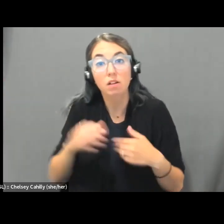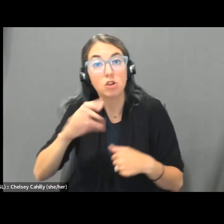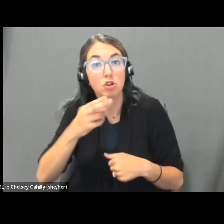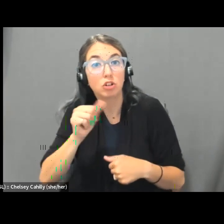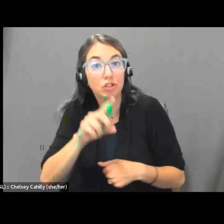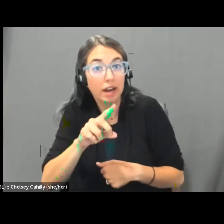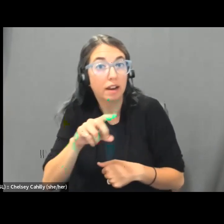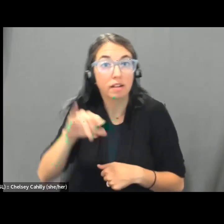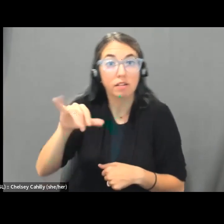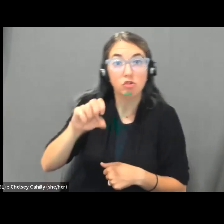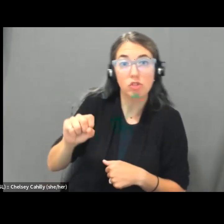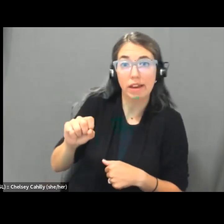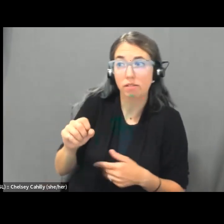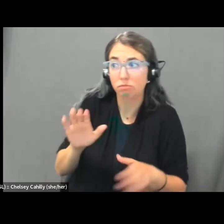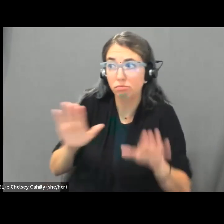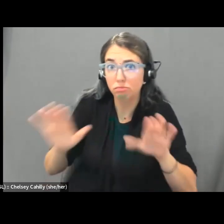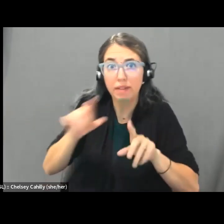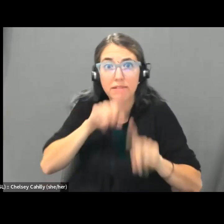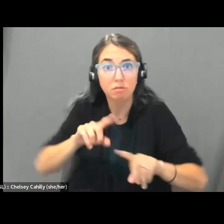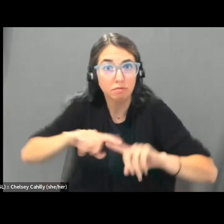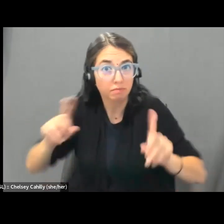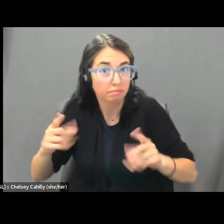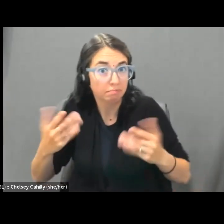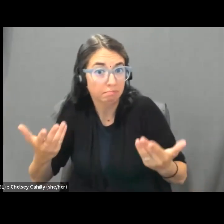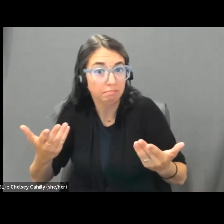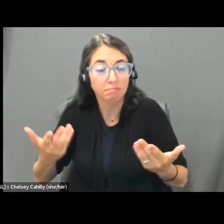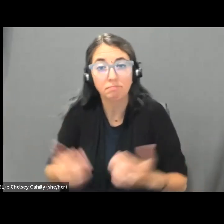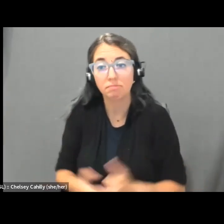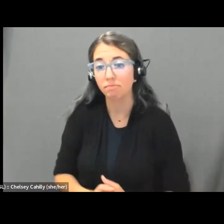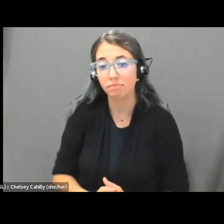were using more individual level health data.